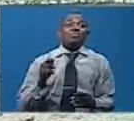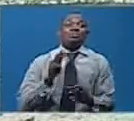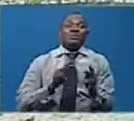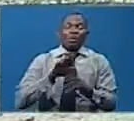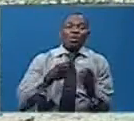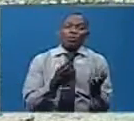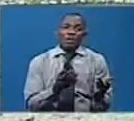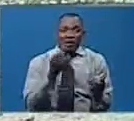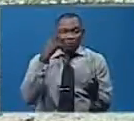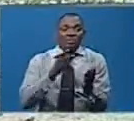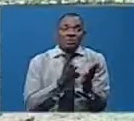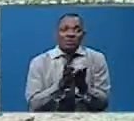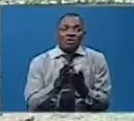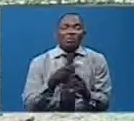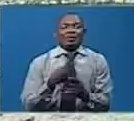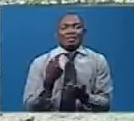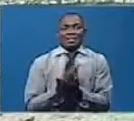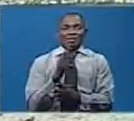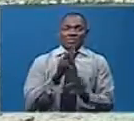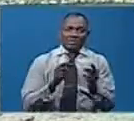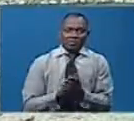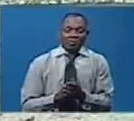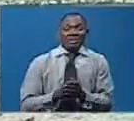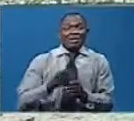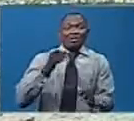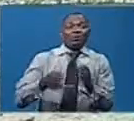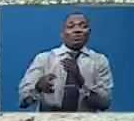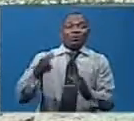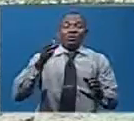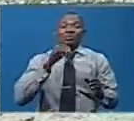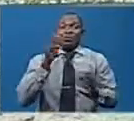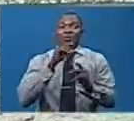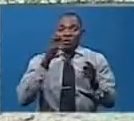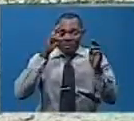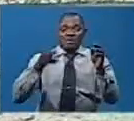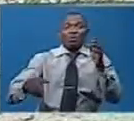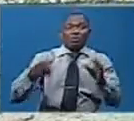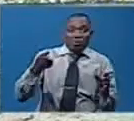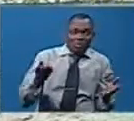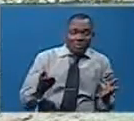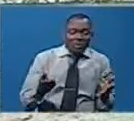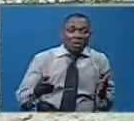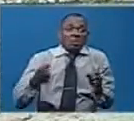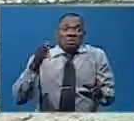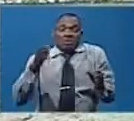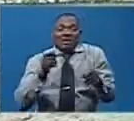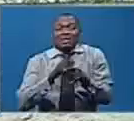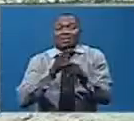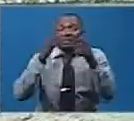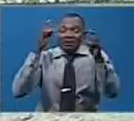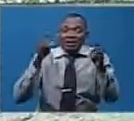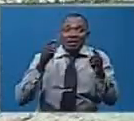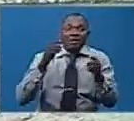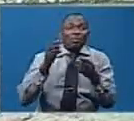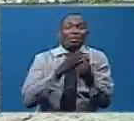may be stolen from the ordinary Ghanaian. If the court is not respected, the Lord Justice is revered, and hence their